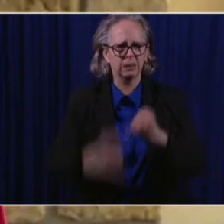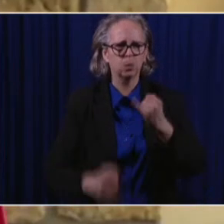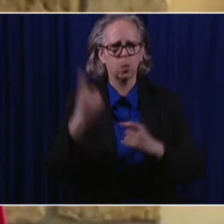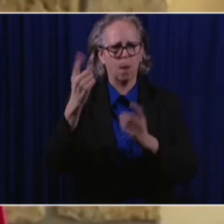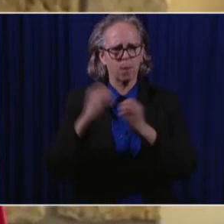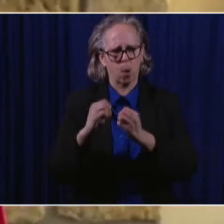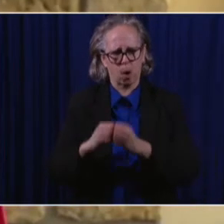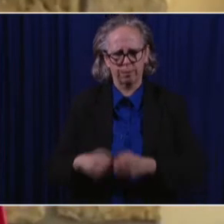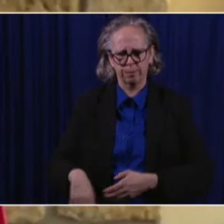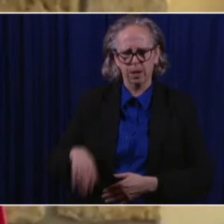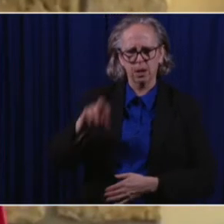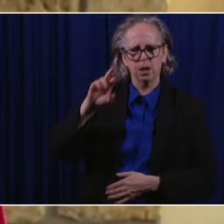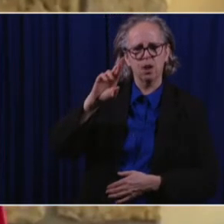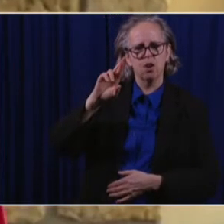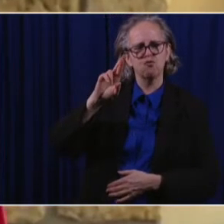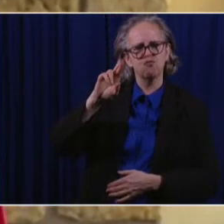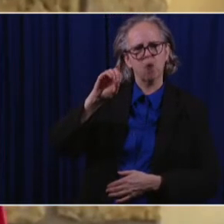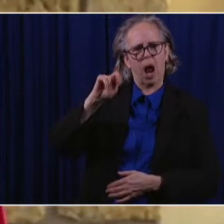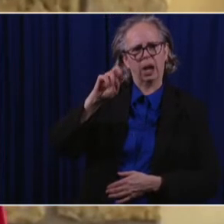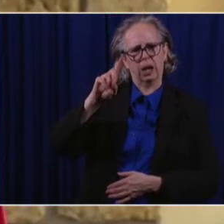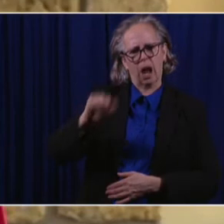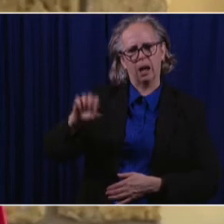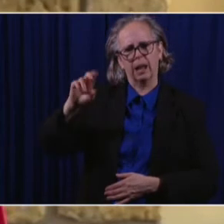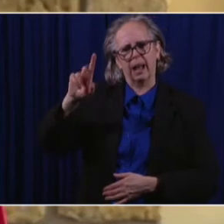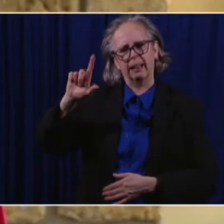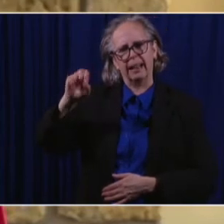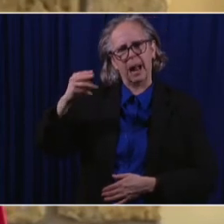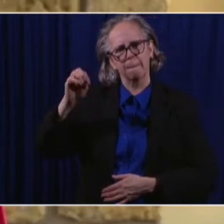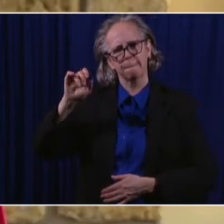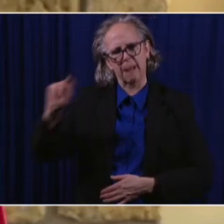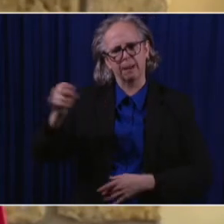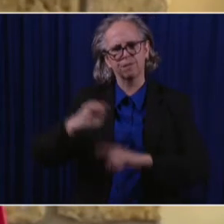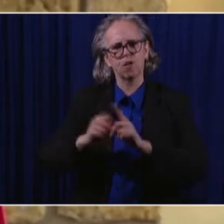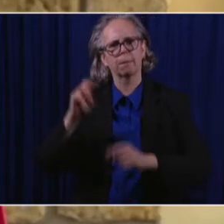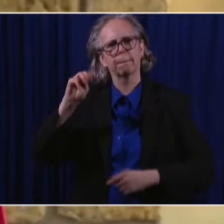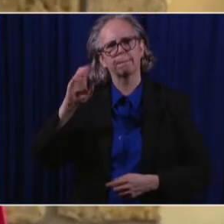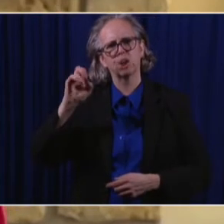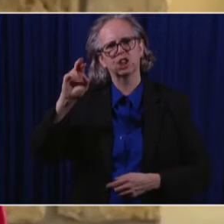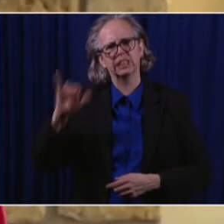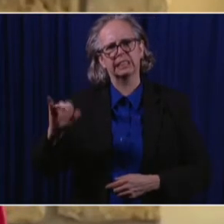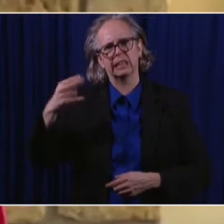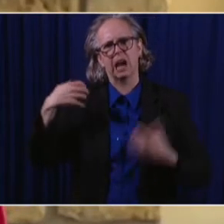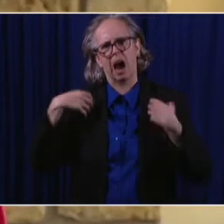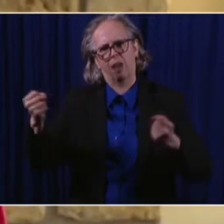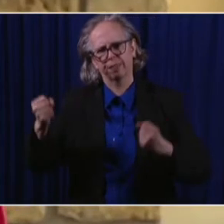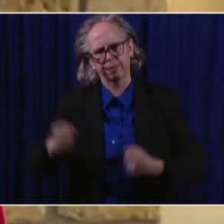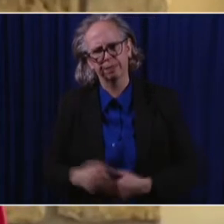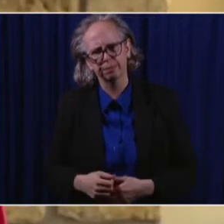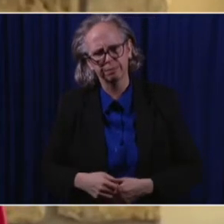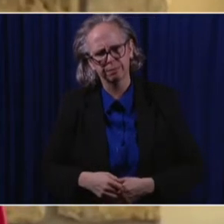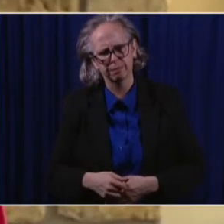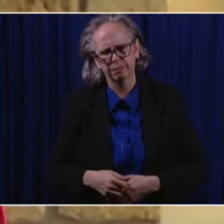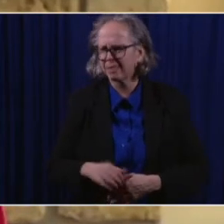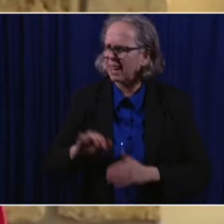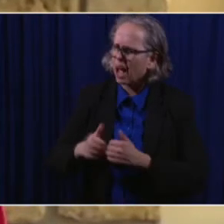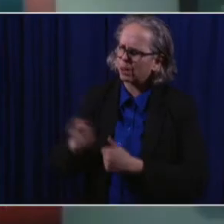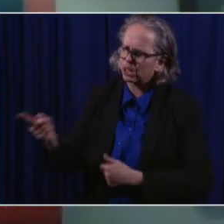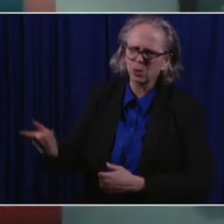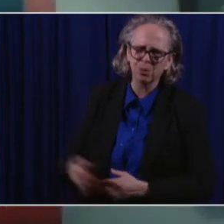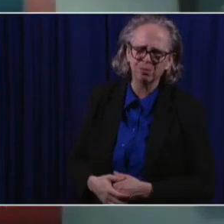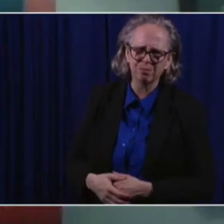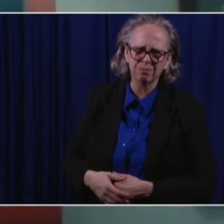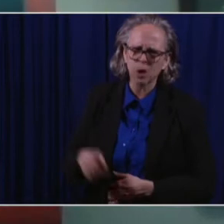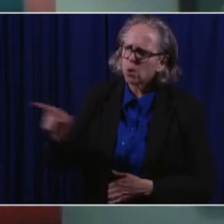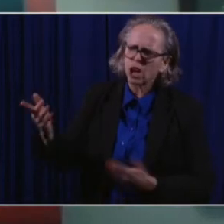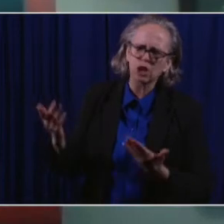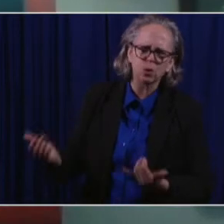How are you doing today? Hanging in there. Thanks for asking. Where are you today? I'm here at St. Rita's Medical Center